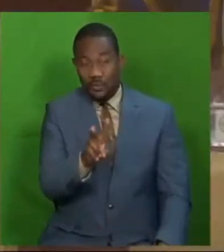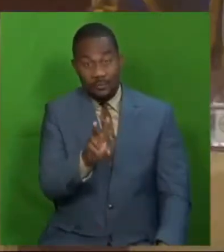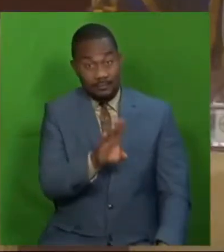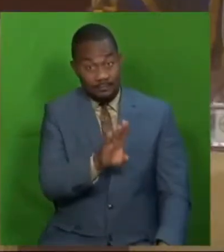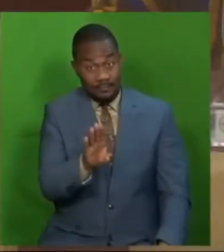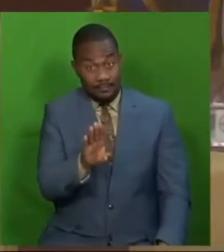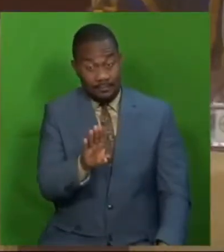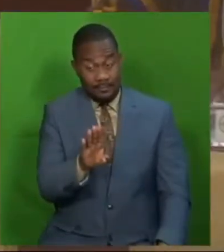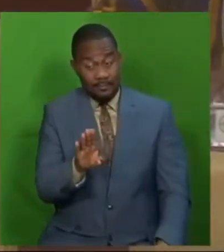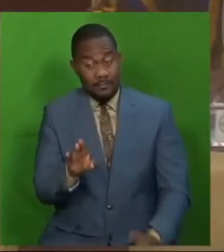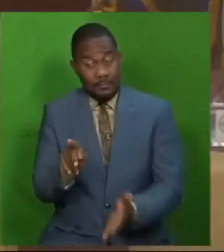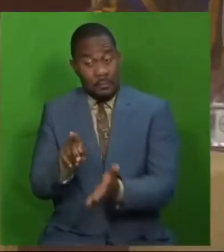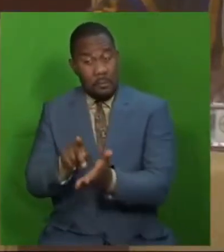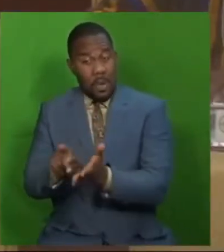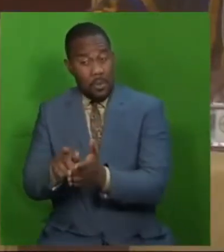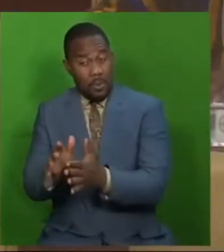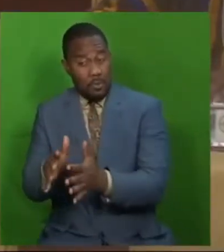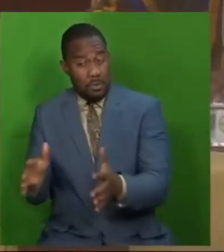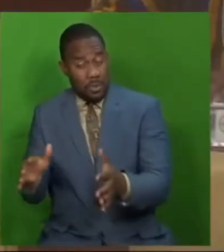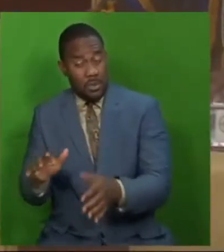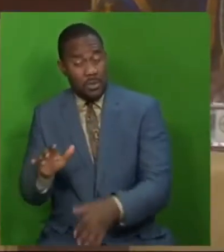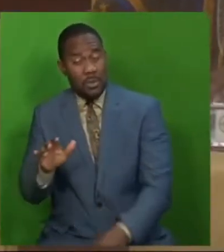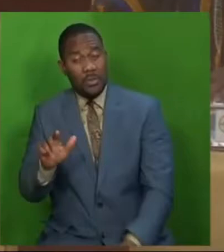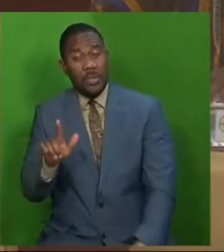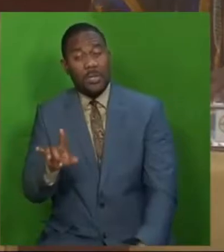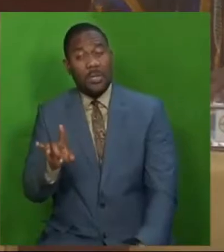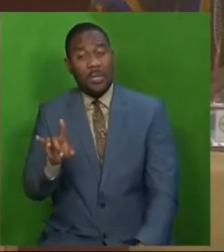Ghana was